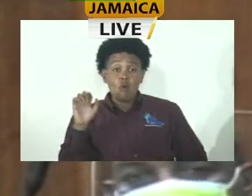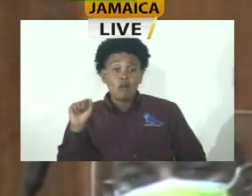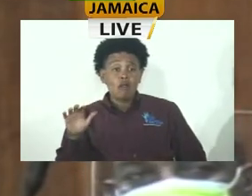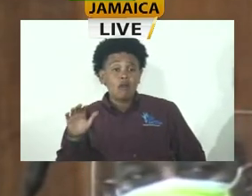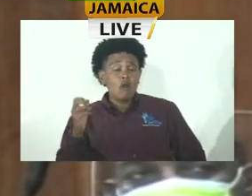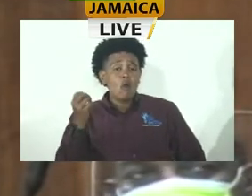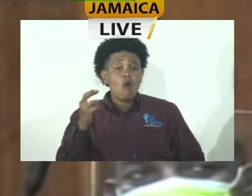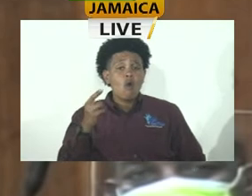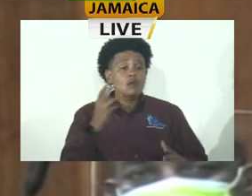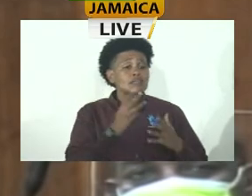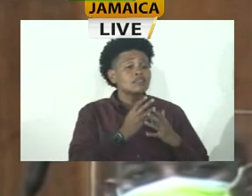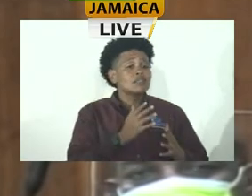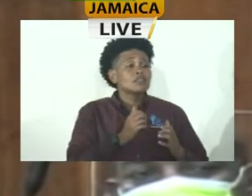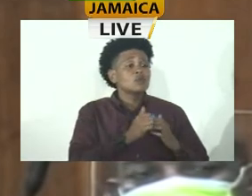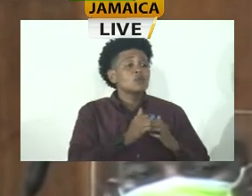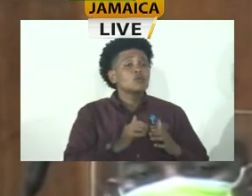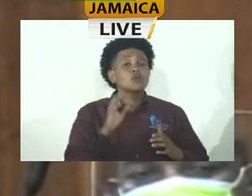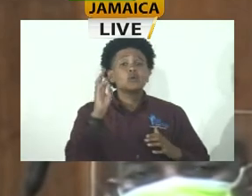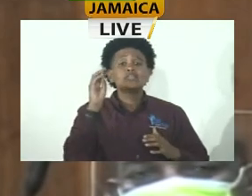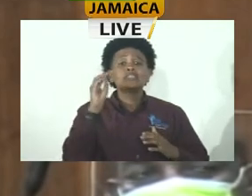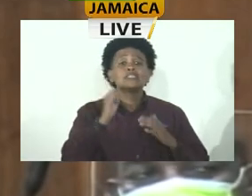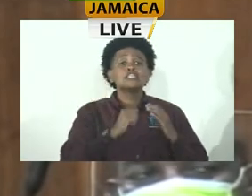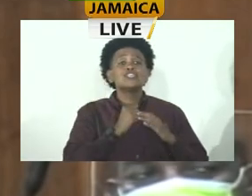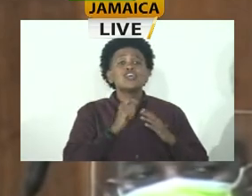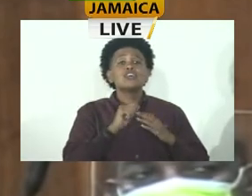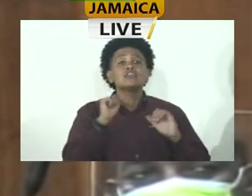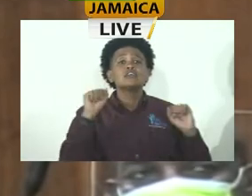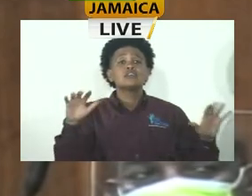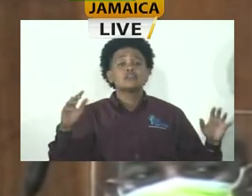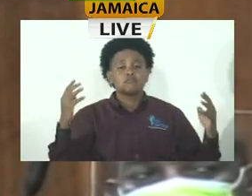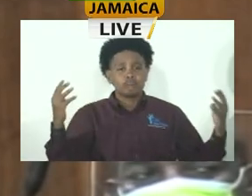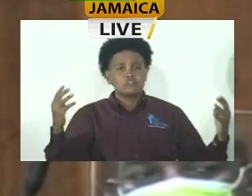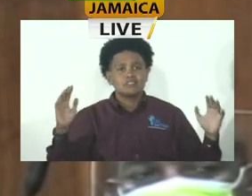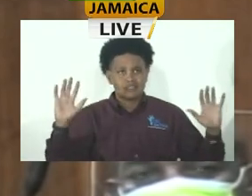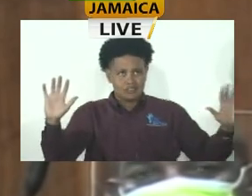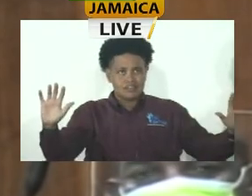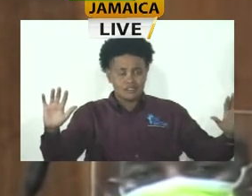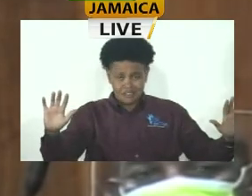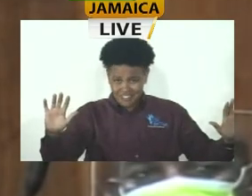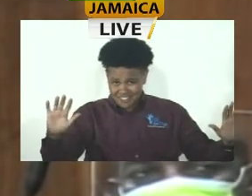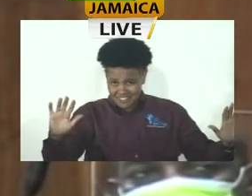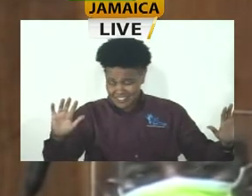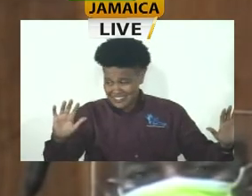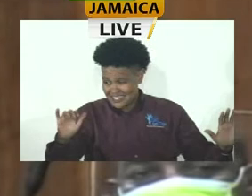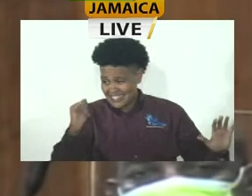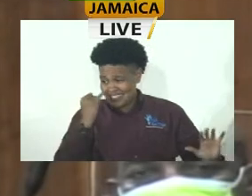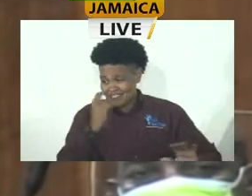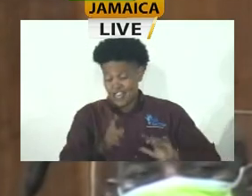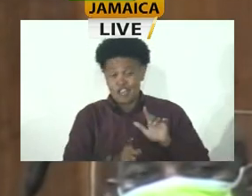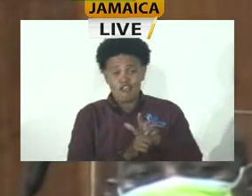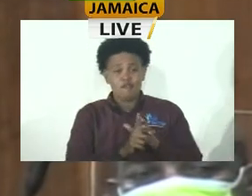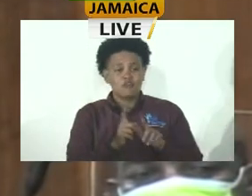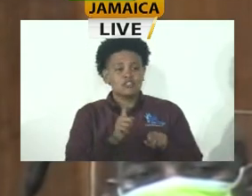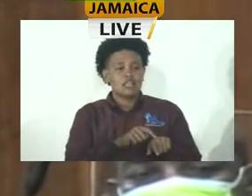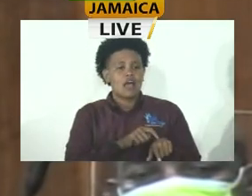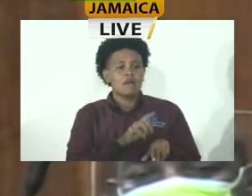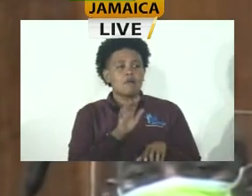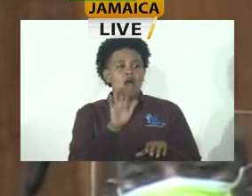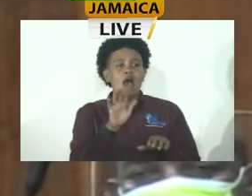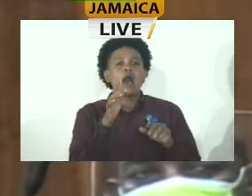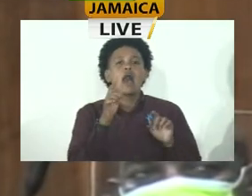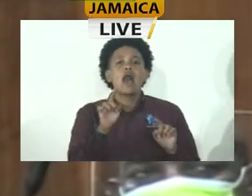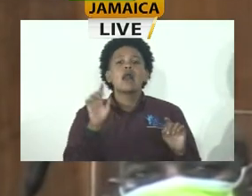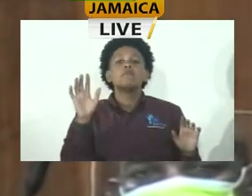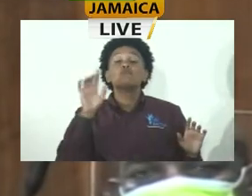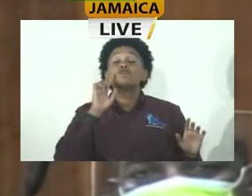sentences after 60 years of imprisonment so that if they come out at all madam speaker it